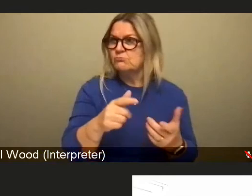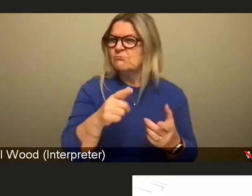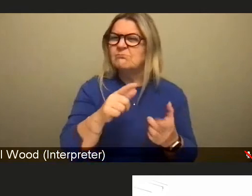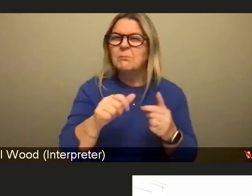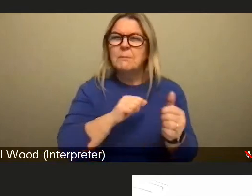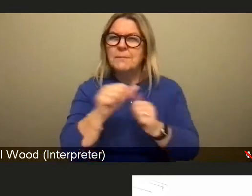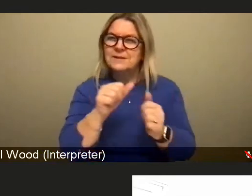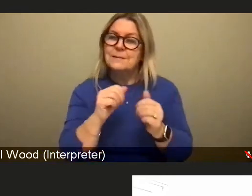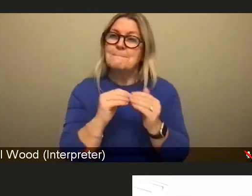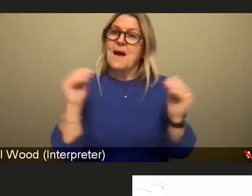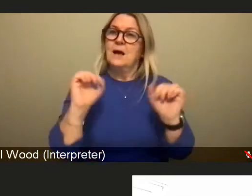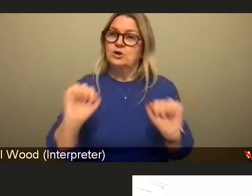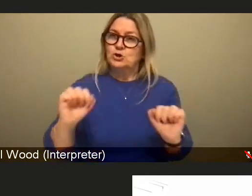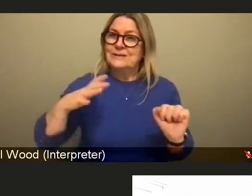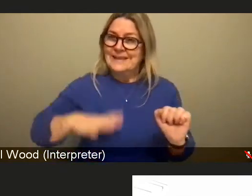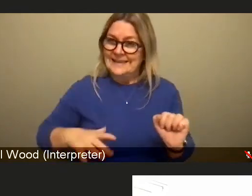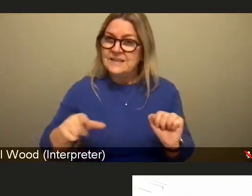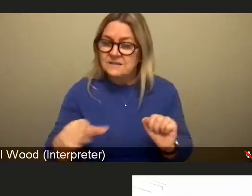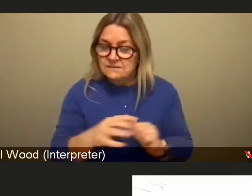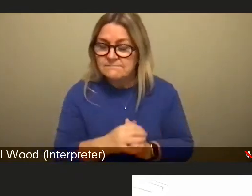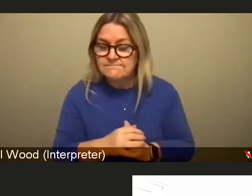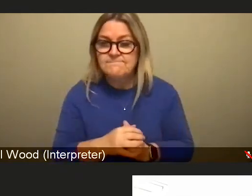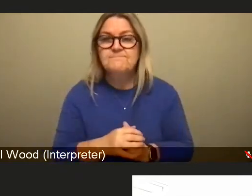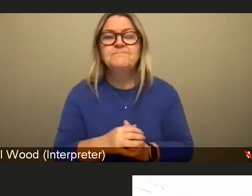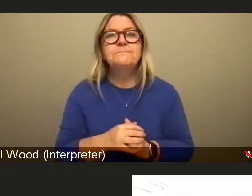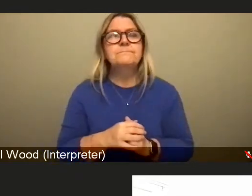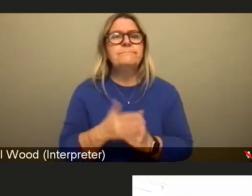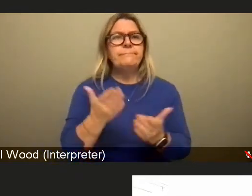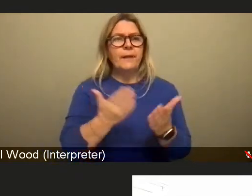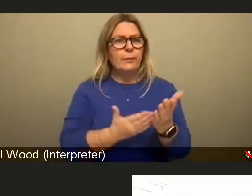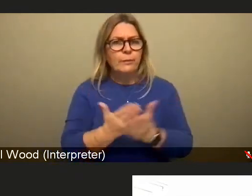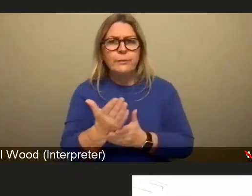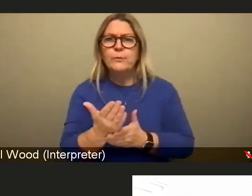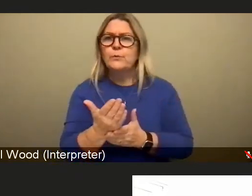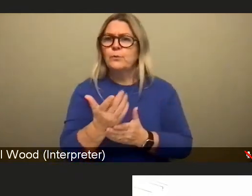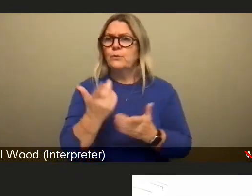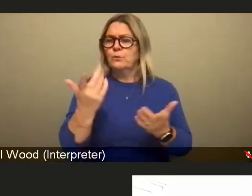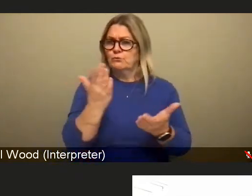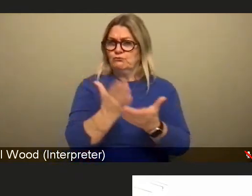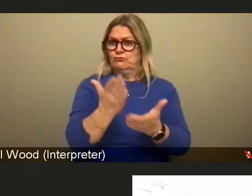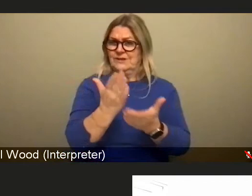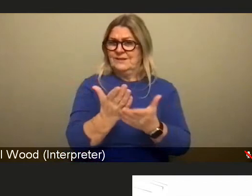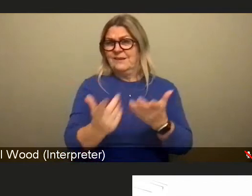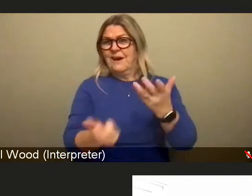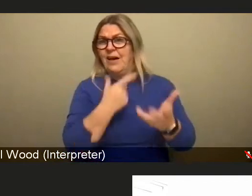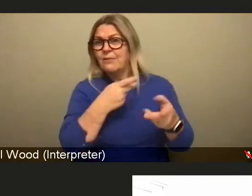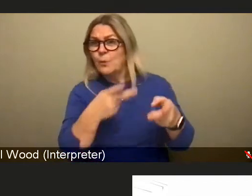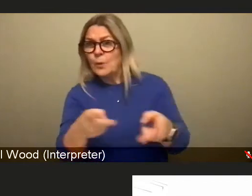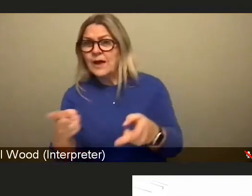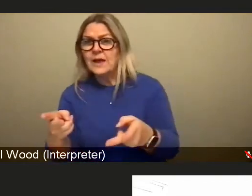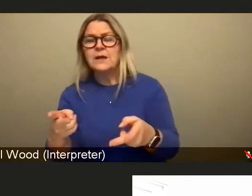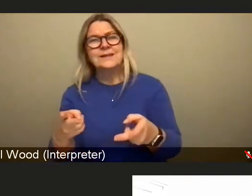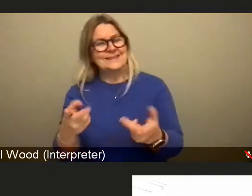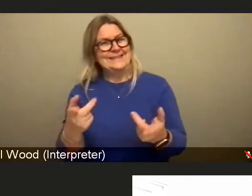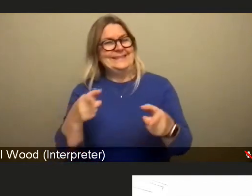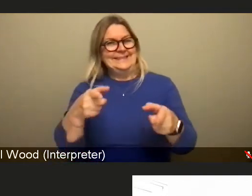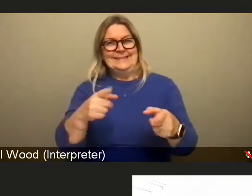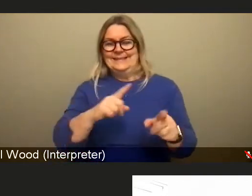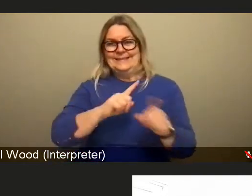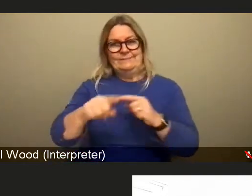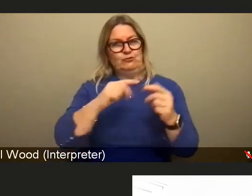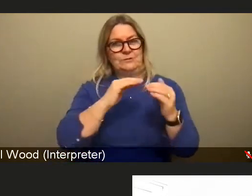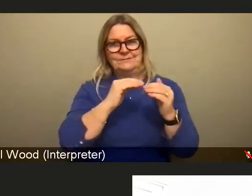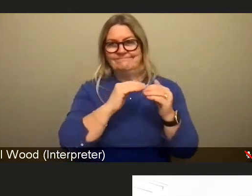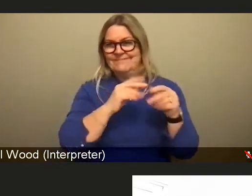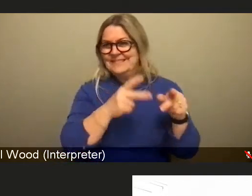you're very willing to make those adjustments. And then through the onboarding process, often it's different systems that we use as an organisation when somebody's actually in